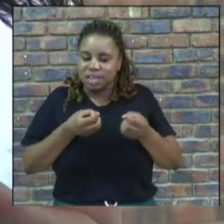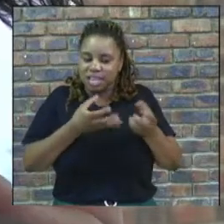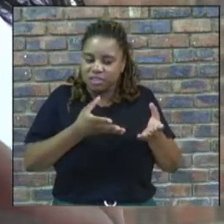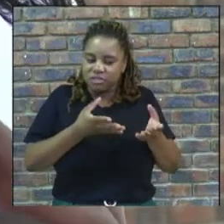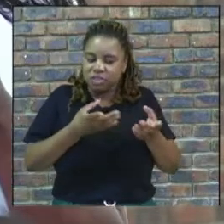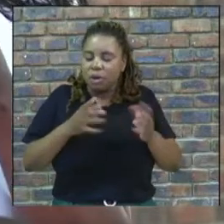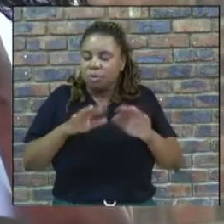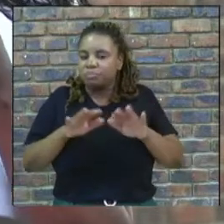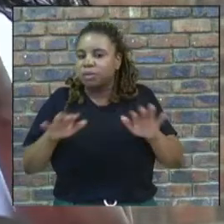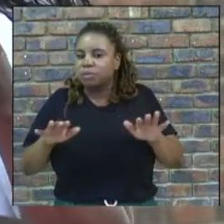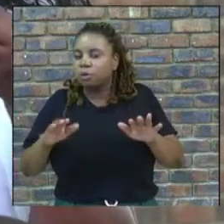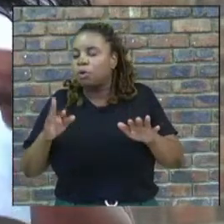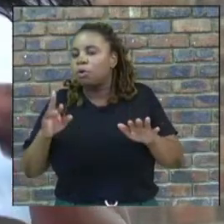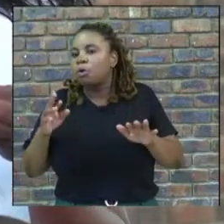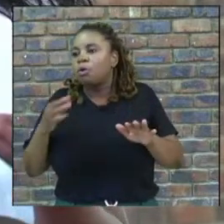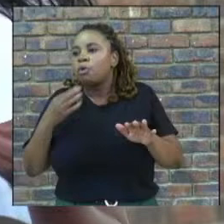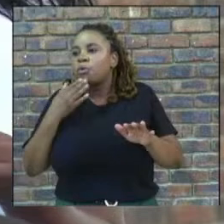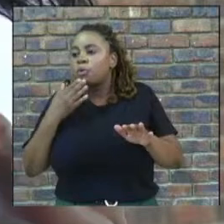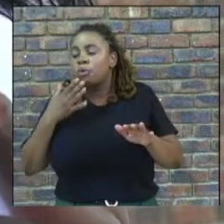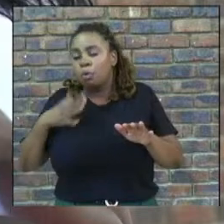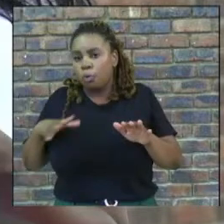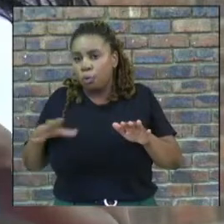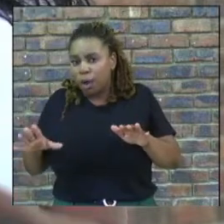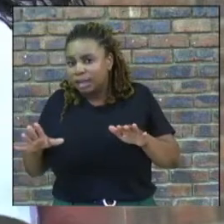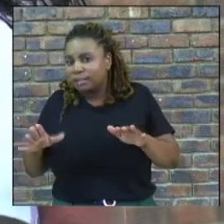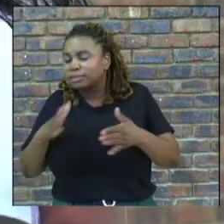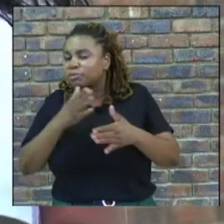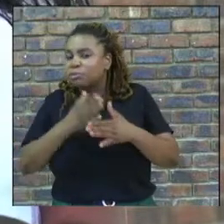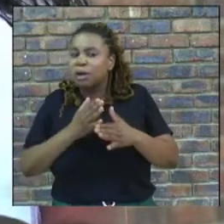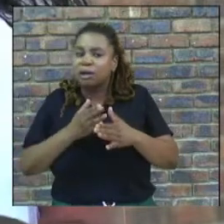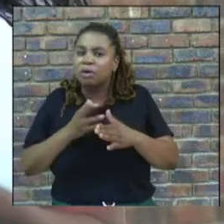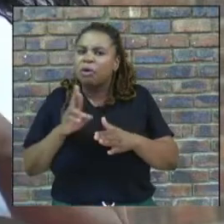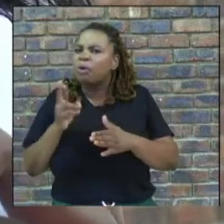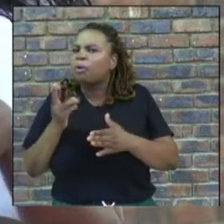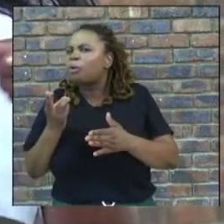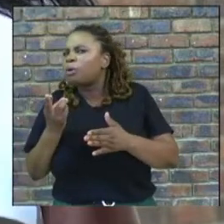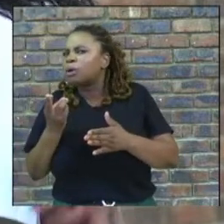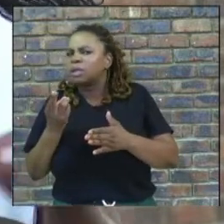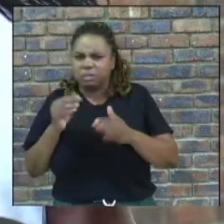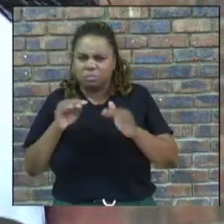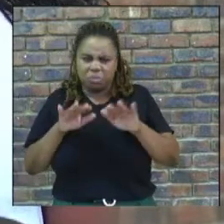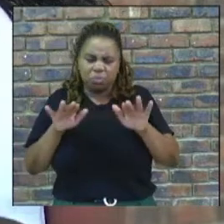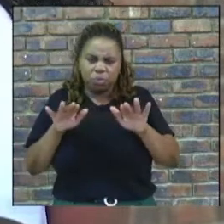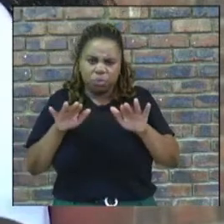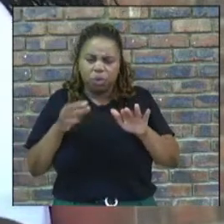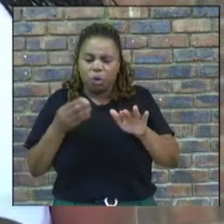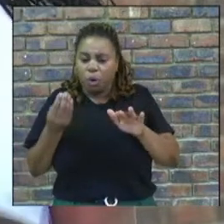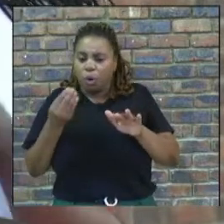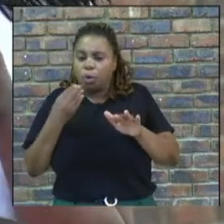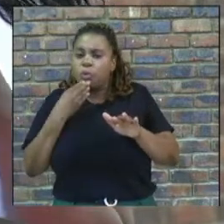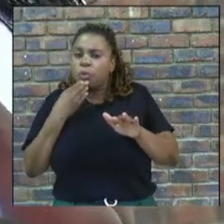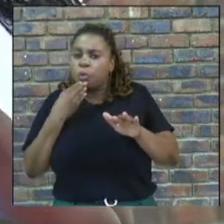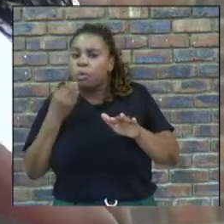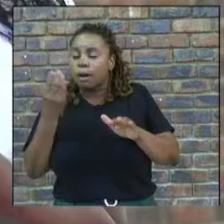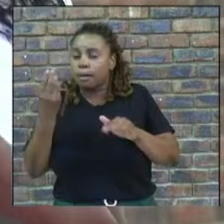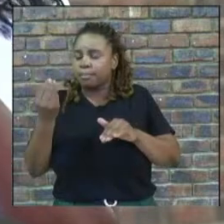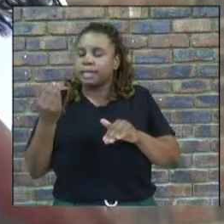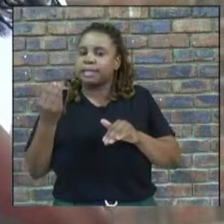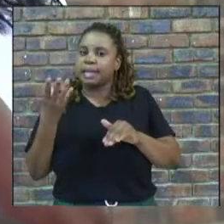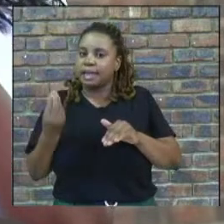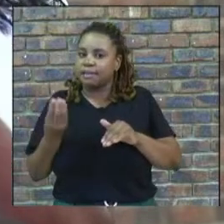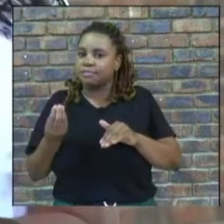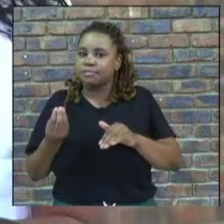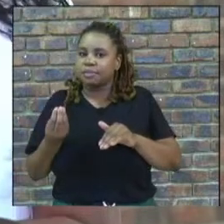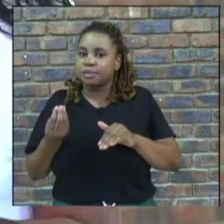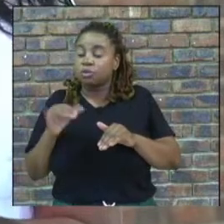or e tlo fuwa motho o mong le o mong a nahanang kasheno hore nna ke batla ho mine gas, o tla fuwa license ka sheko